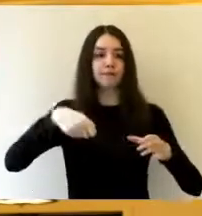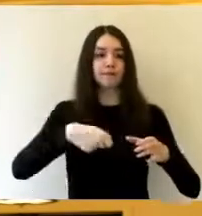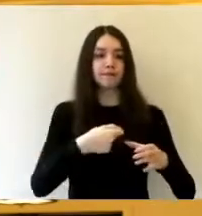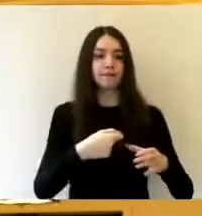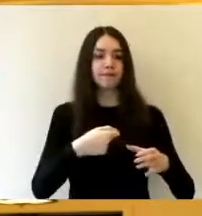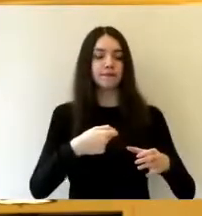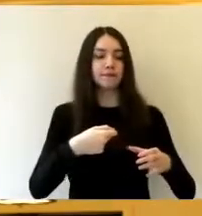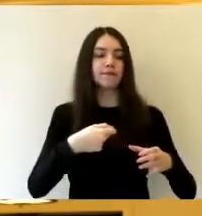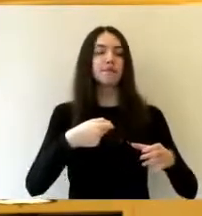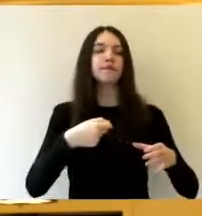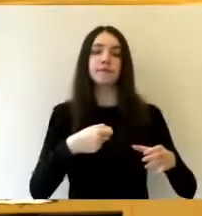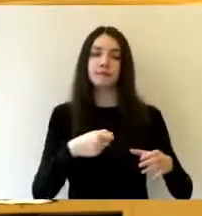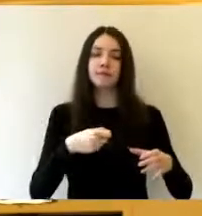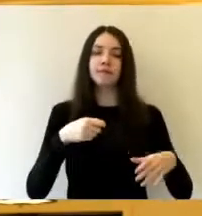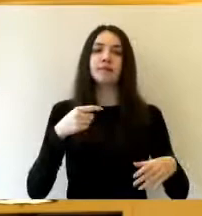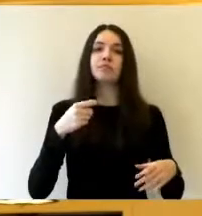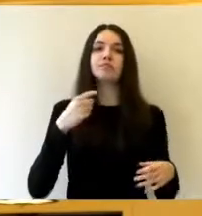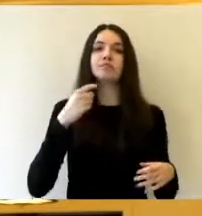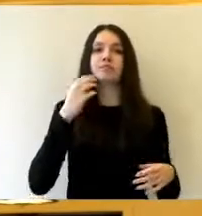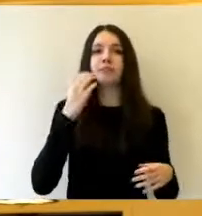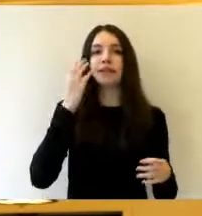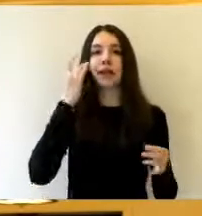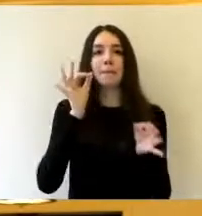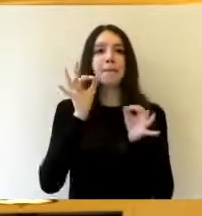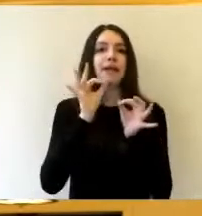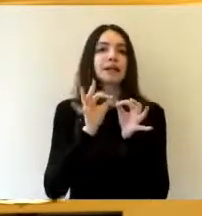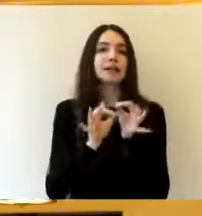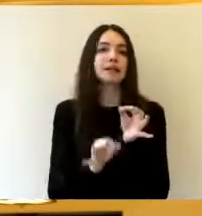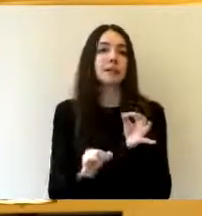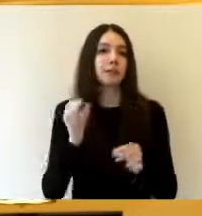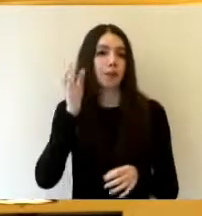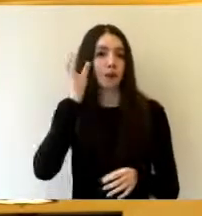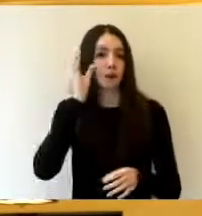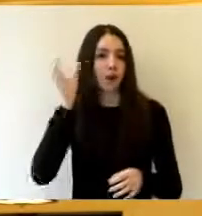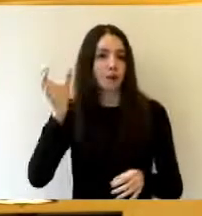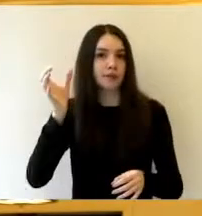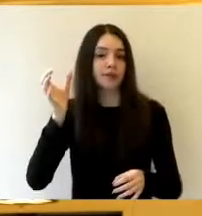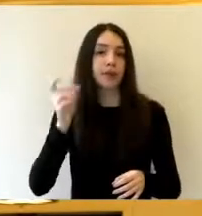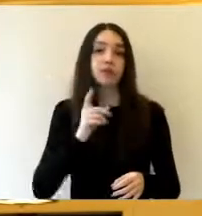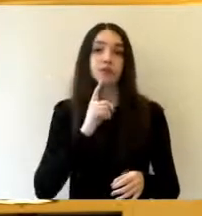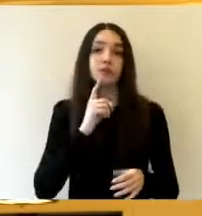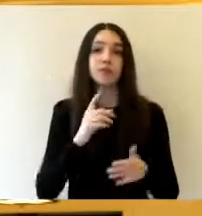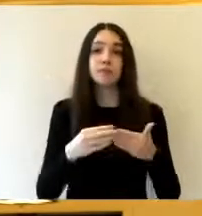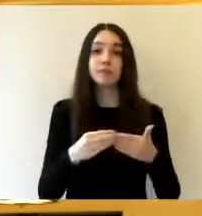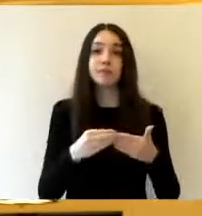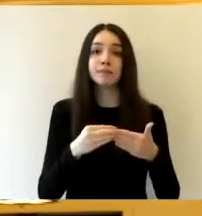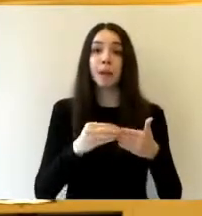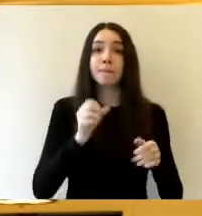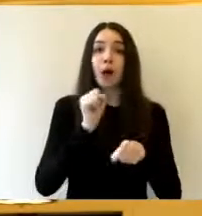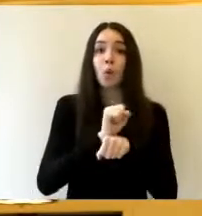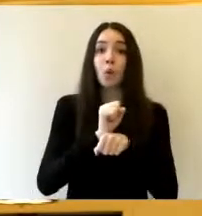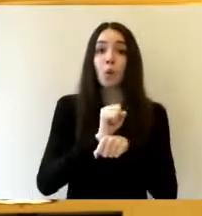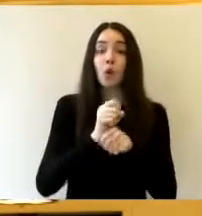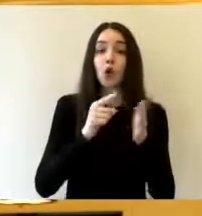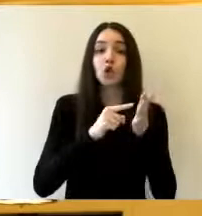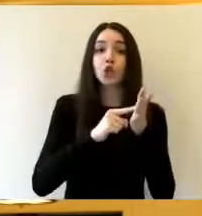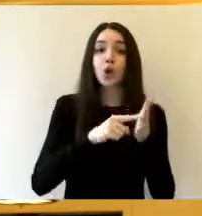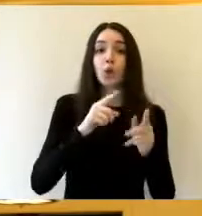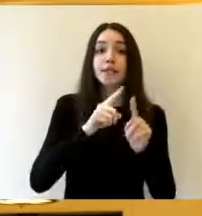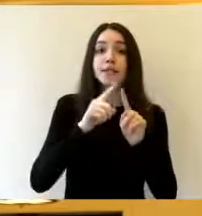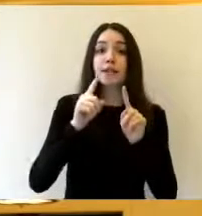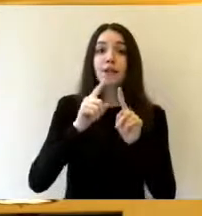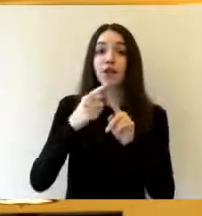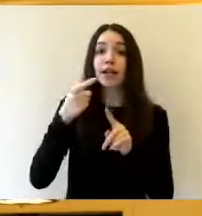small and a little bit differently about monument to memorial that I think ultimately led my work to some galleries in DC, and then ultimately to